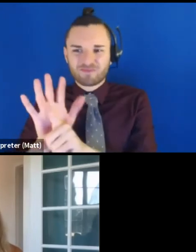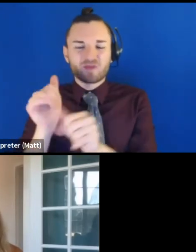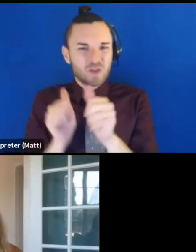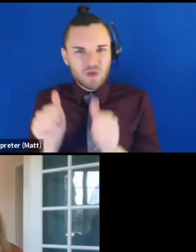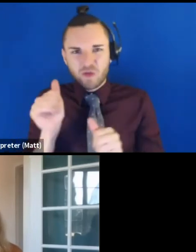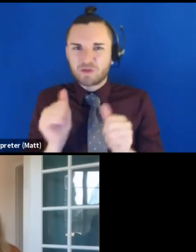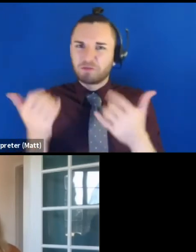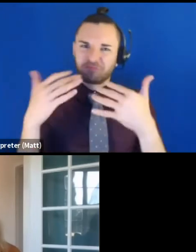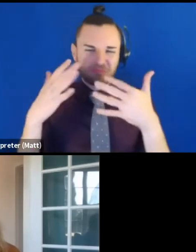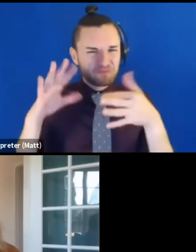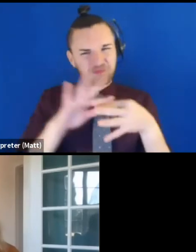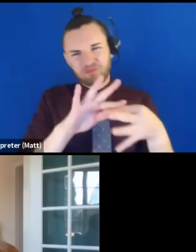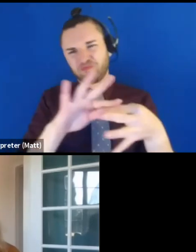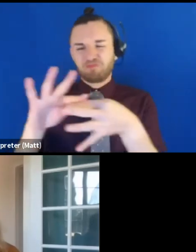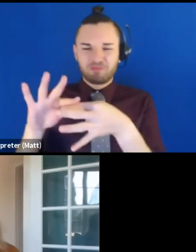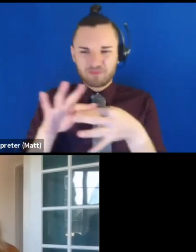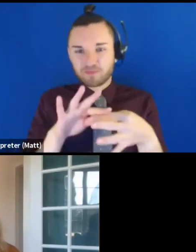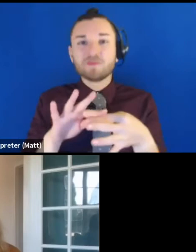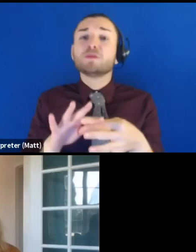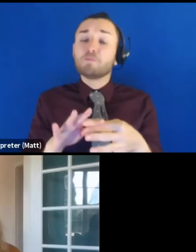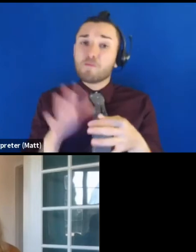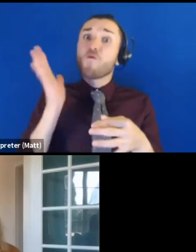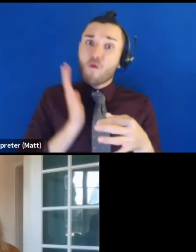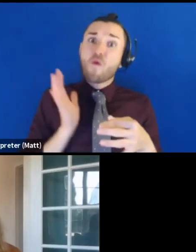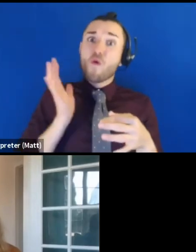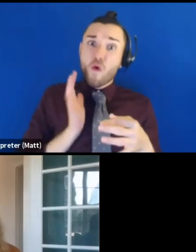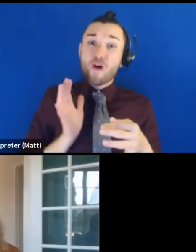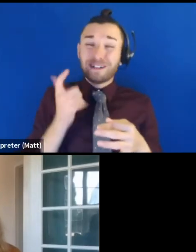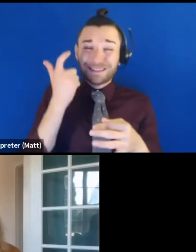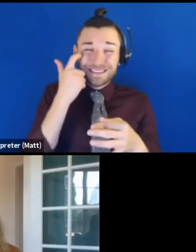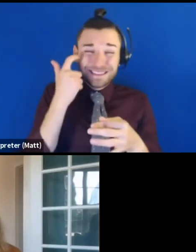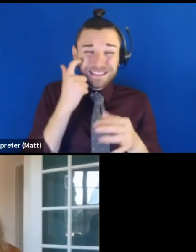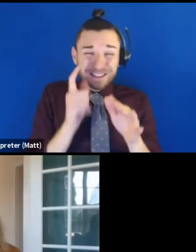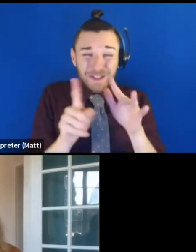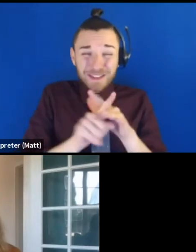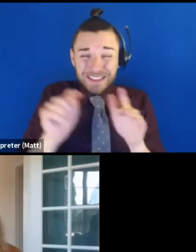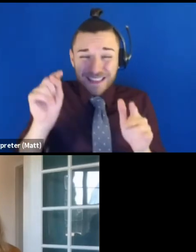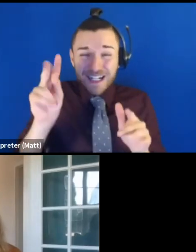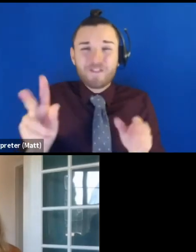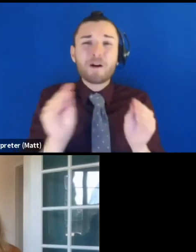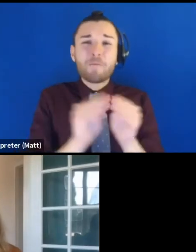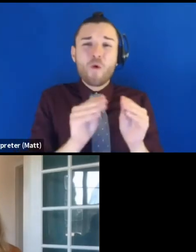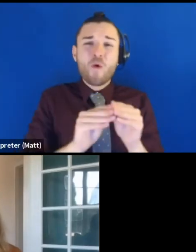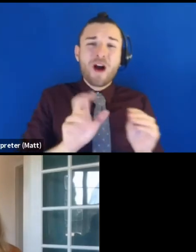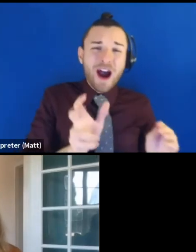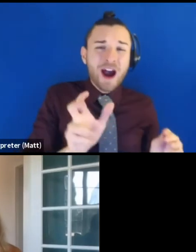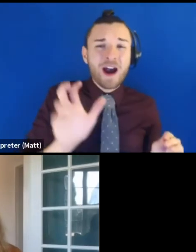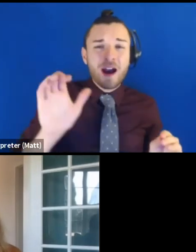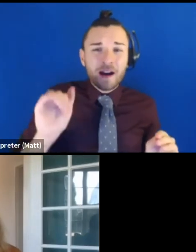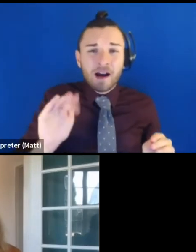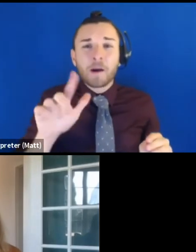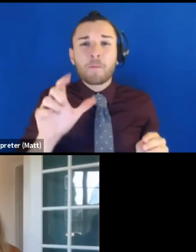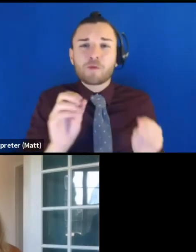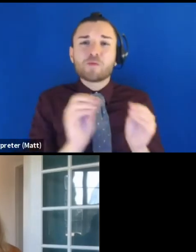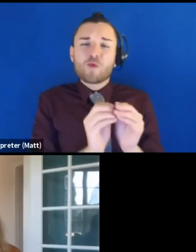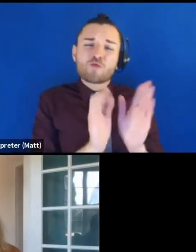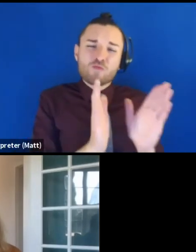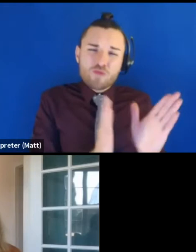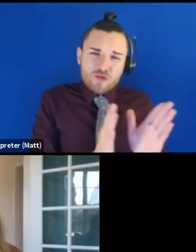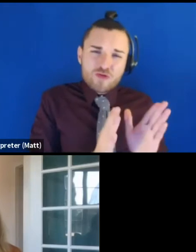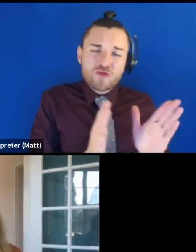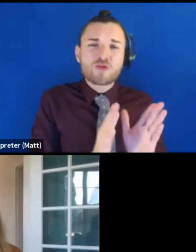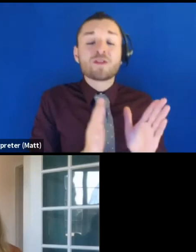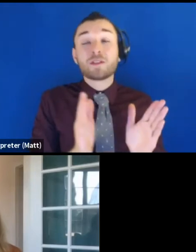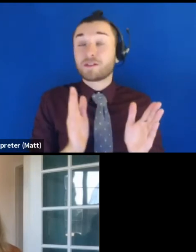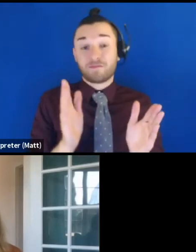channels, streaming networks and things like that, which allowed people to make shows that were for smaller audiences. So some of the shows that are my favorite